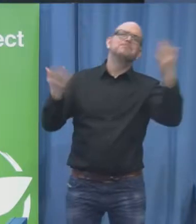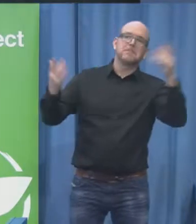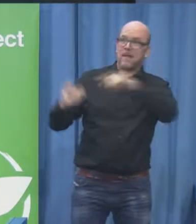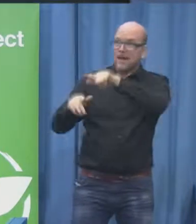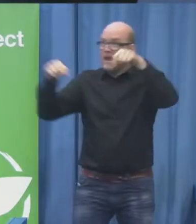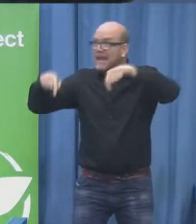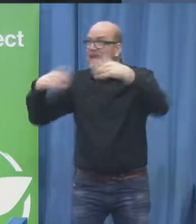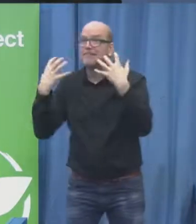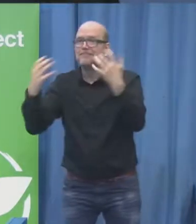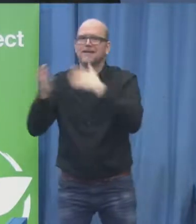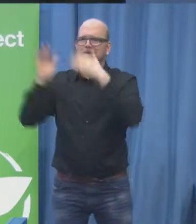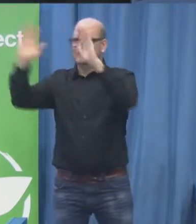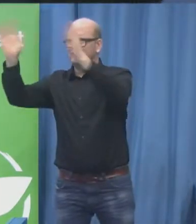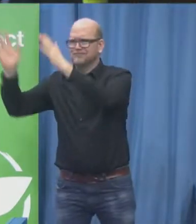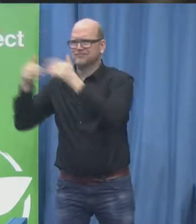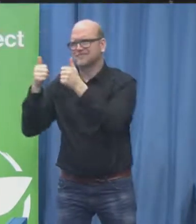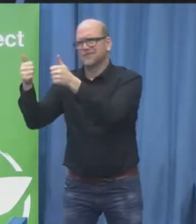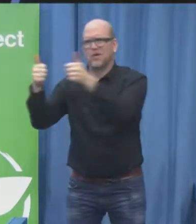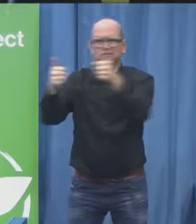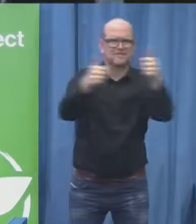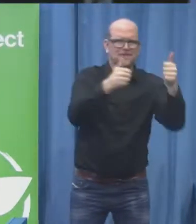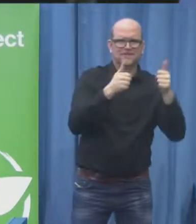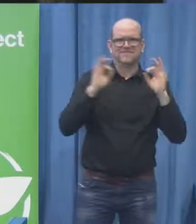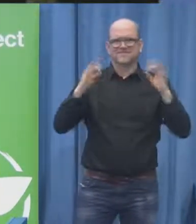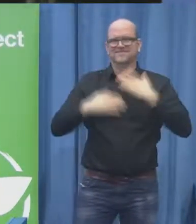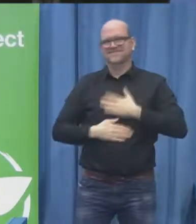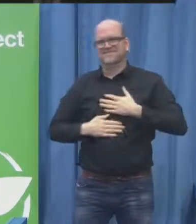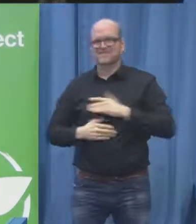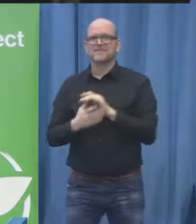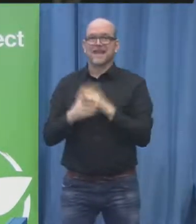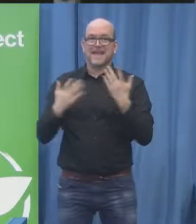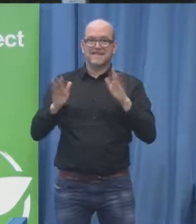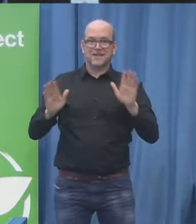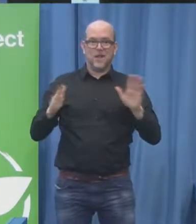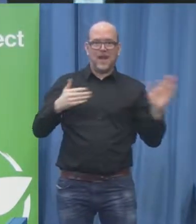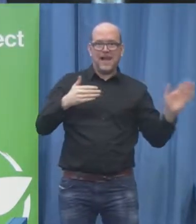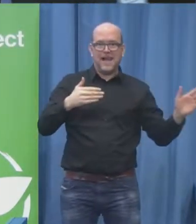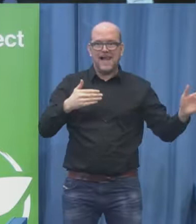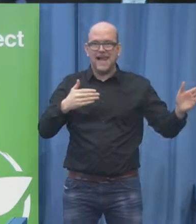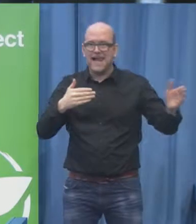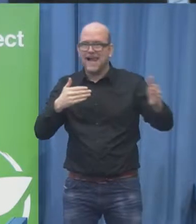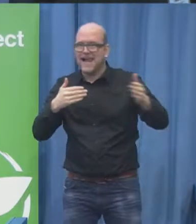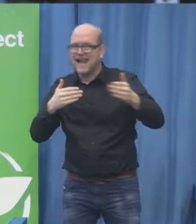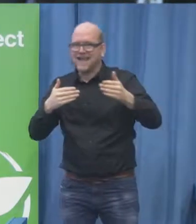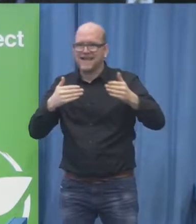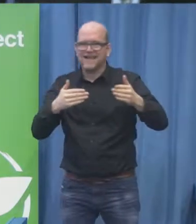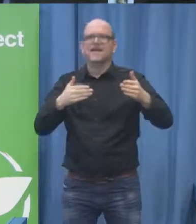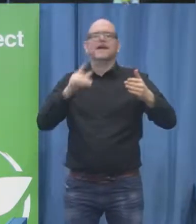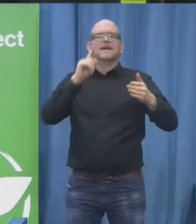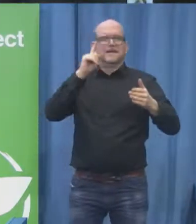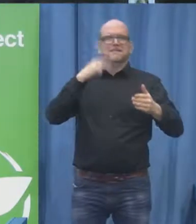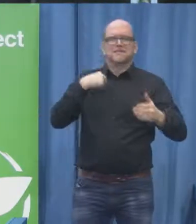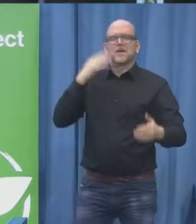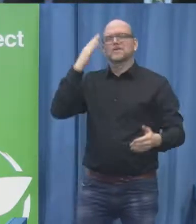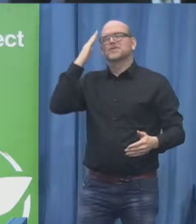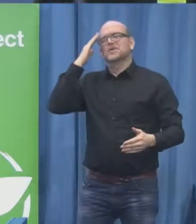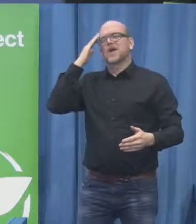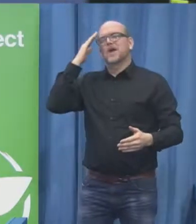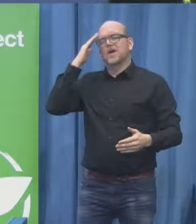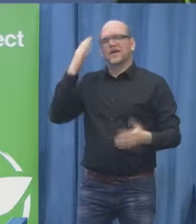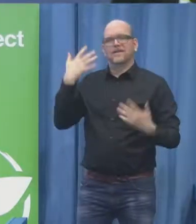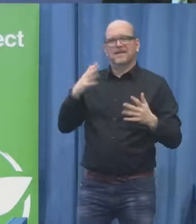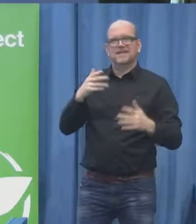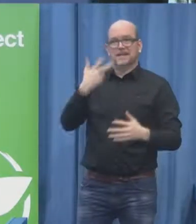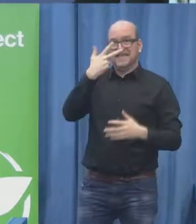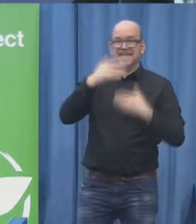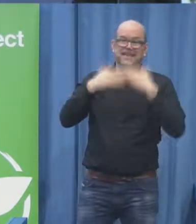our final closing ceremony. I know that everybody has had a huge amount to take in for the last 3 days. Thank you